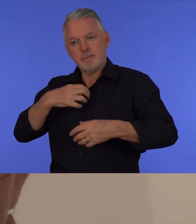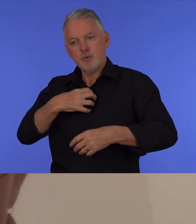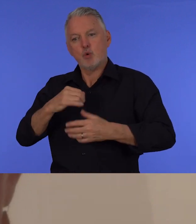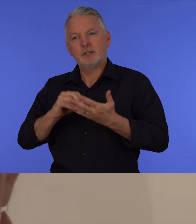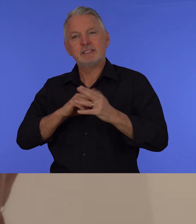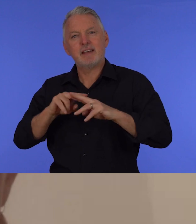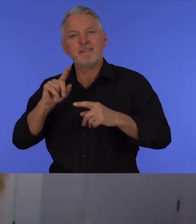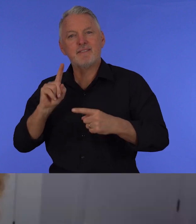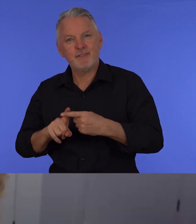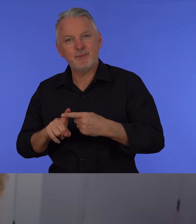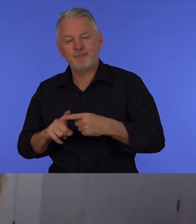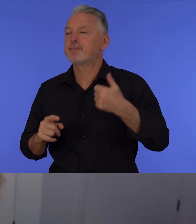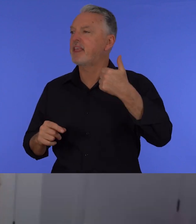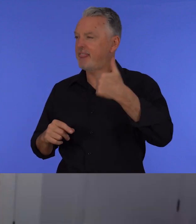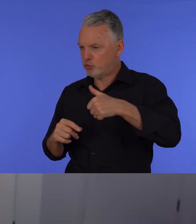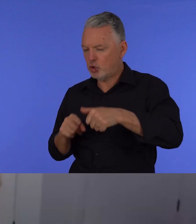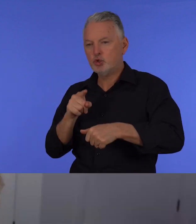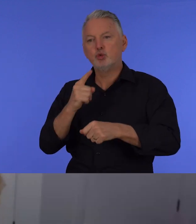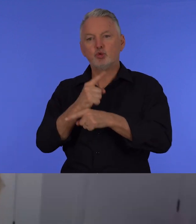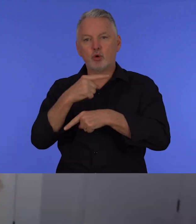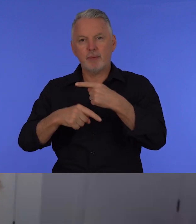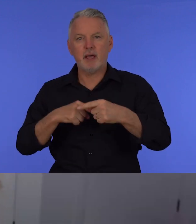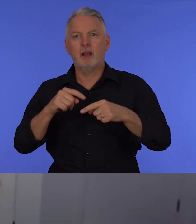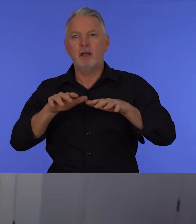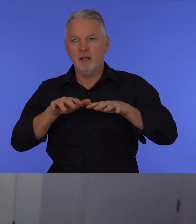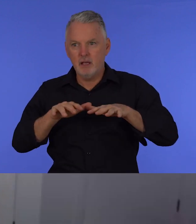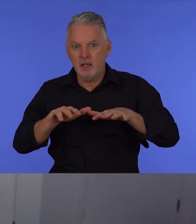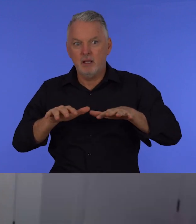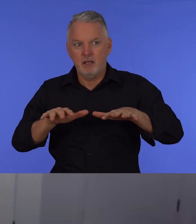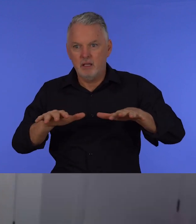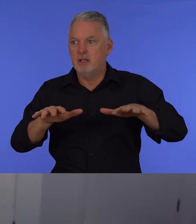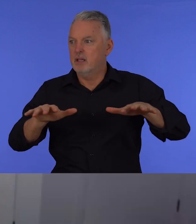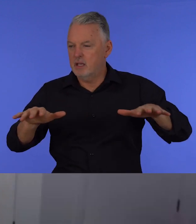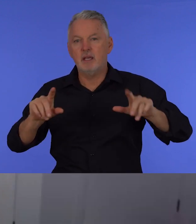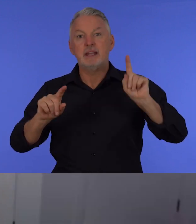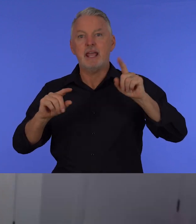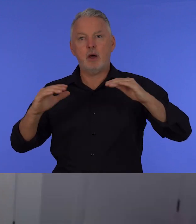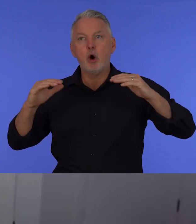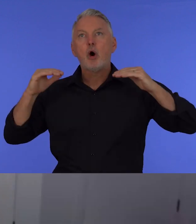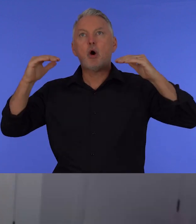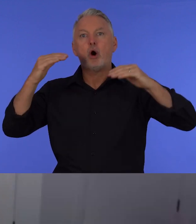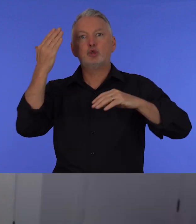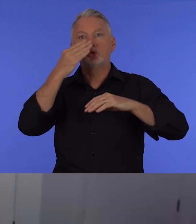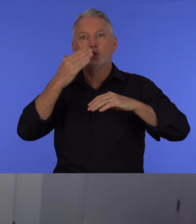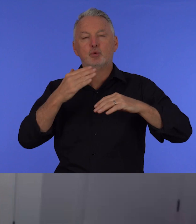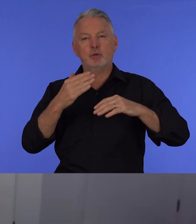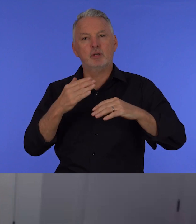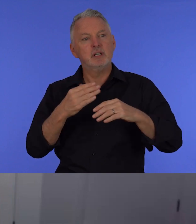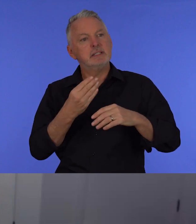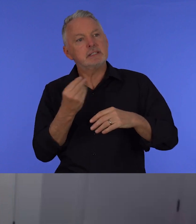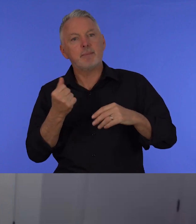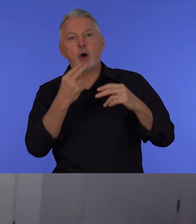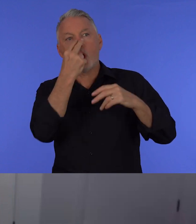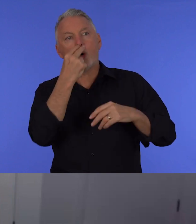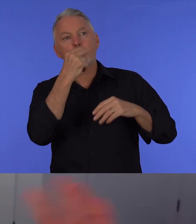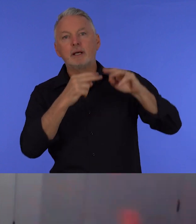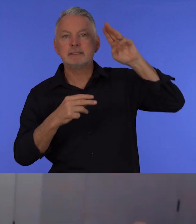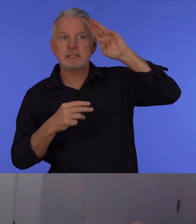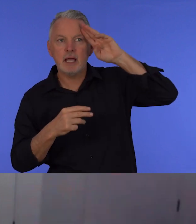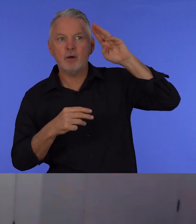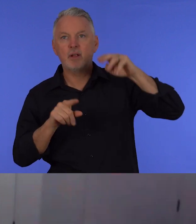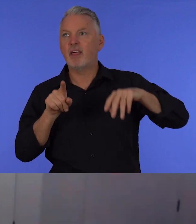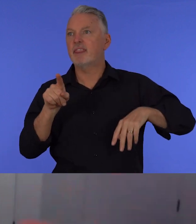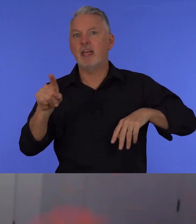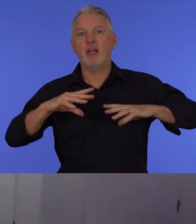safety immensely. So. yeah. And I do remember in our previous talks, you sort of talked about that flow and effect to school as well. Now that he's in high school, that some of the